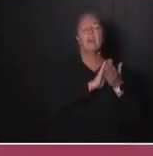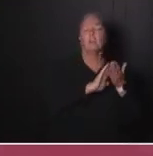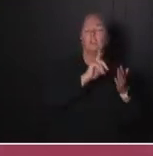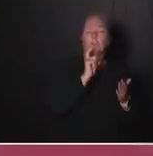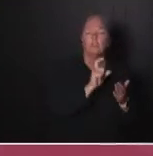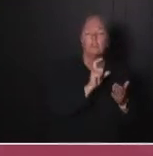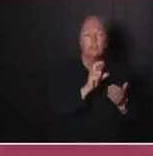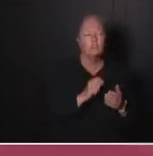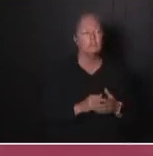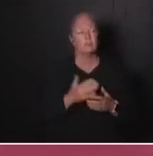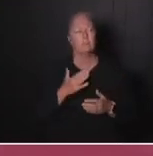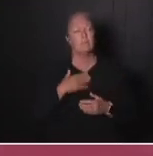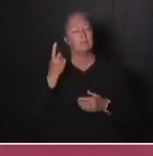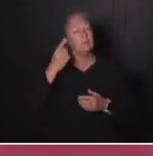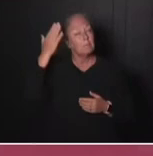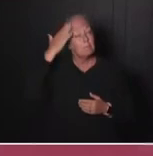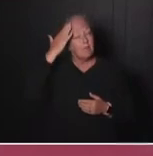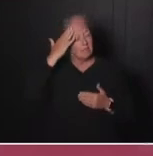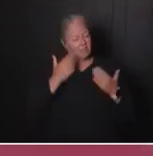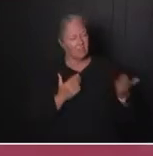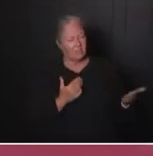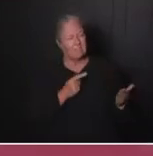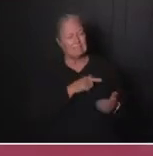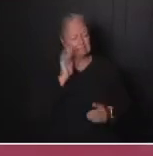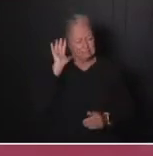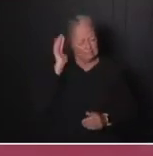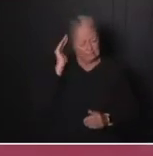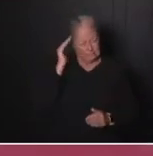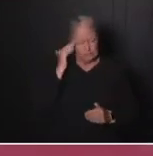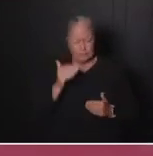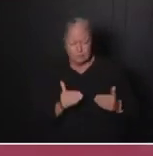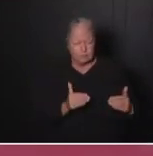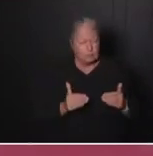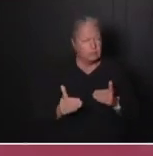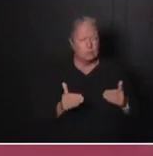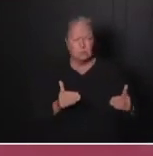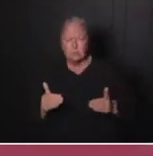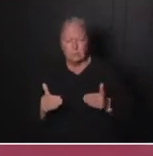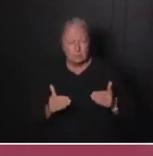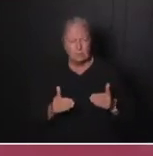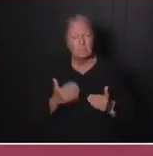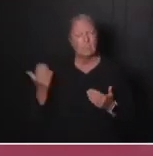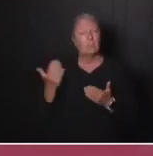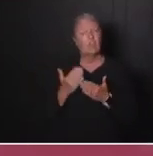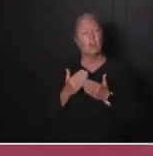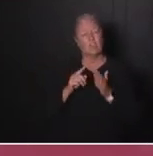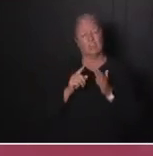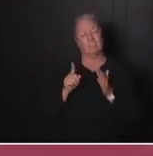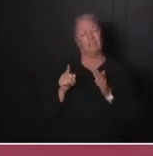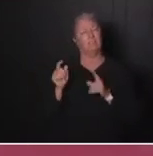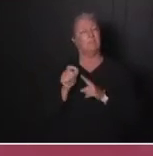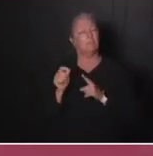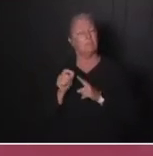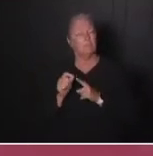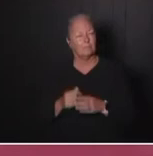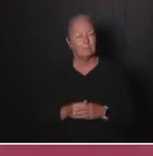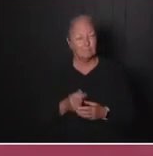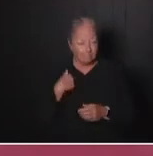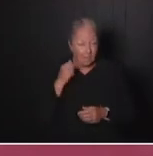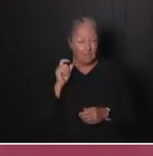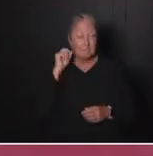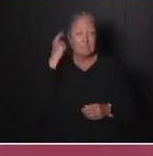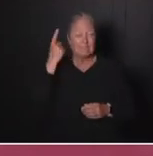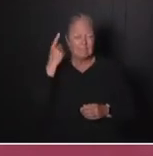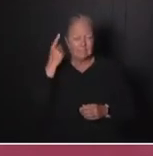came from my single mum, who battled hard to bring me up on an invalid pension. I understand what it is